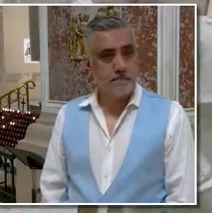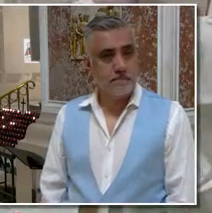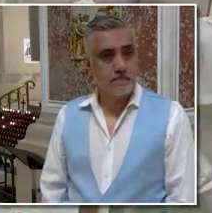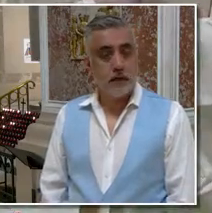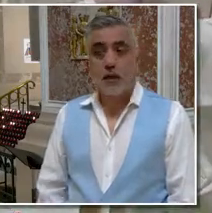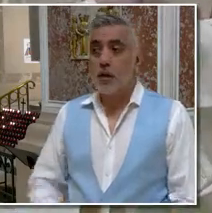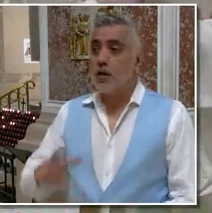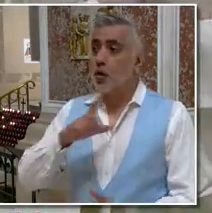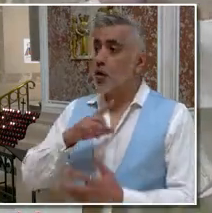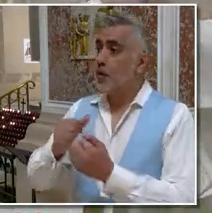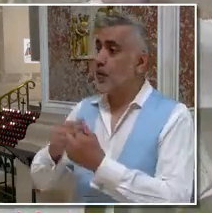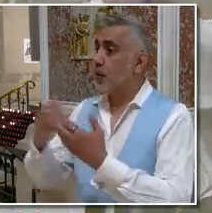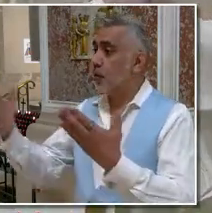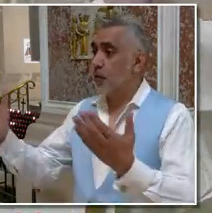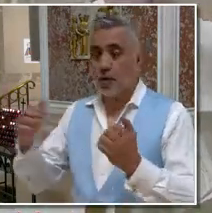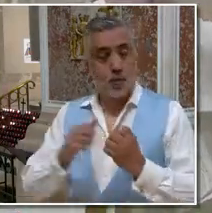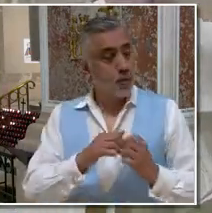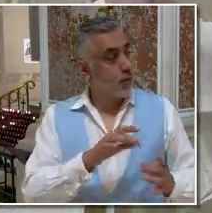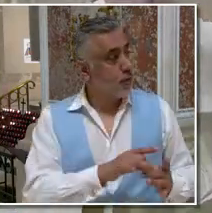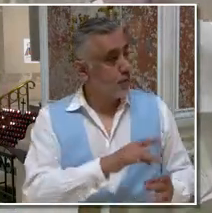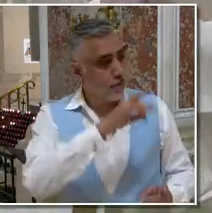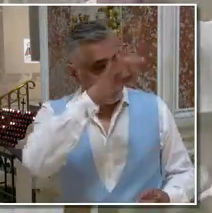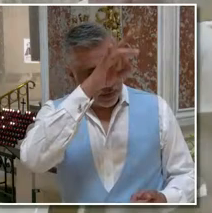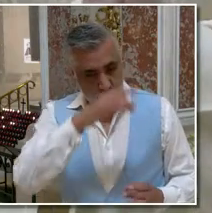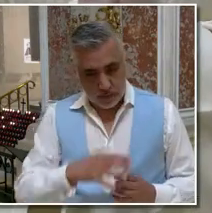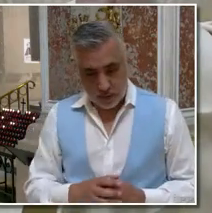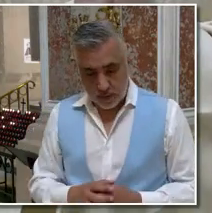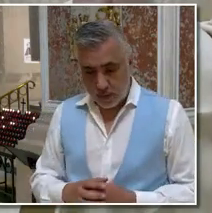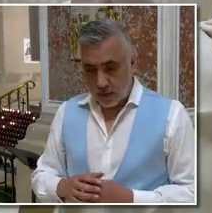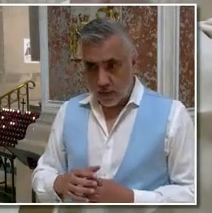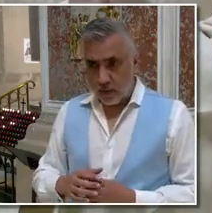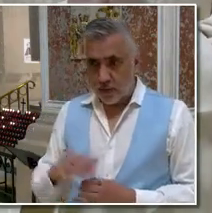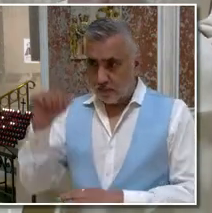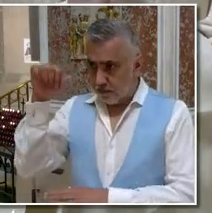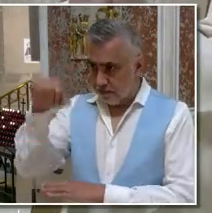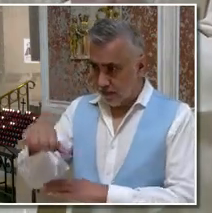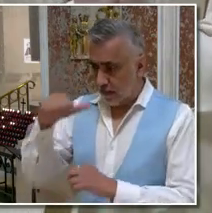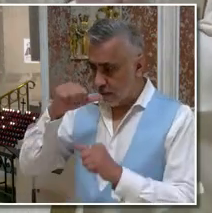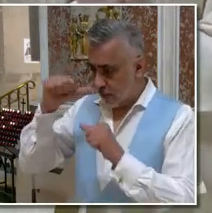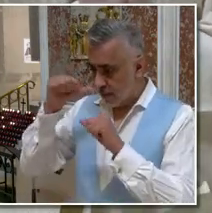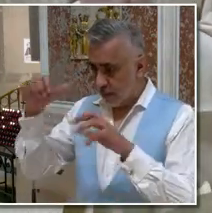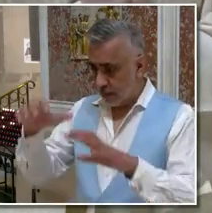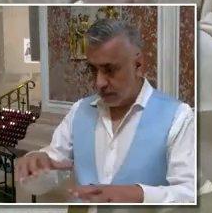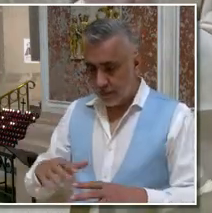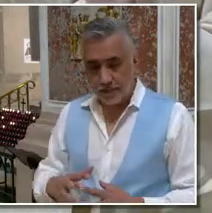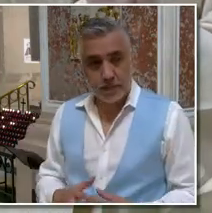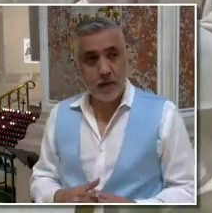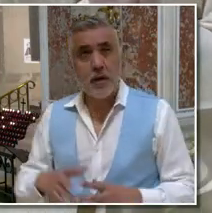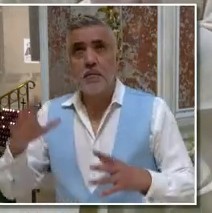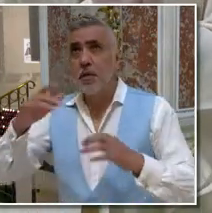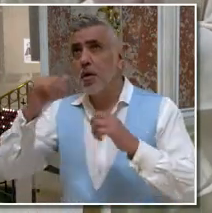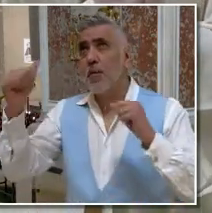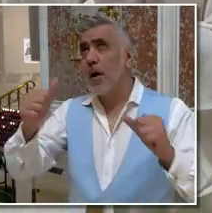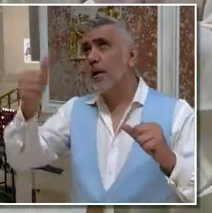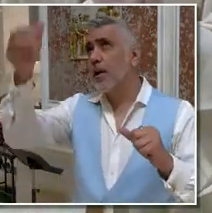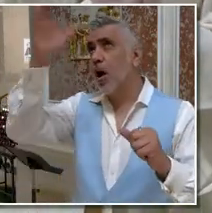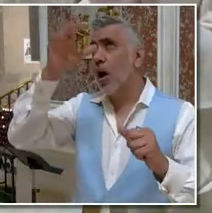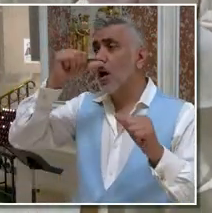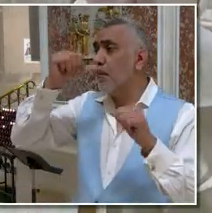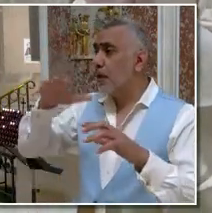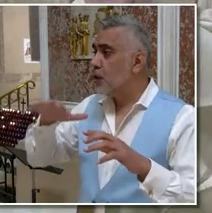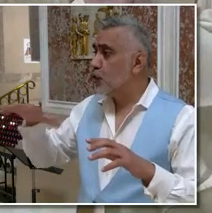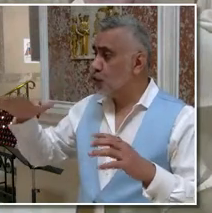The Lord be with you. And with your spirit. Bow down for the blessing. May Almighty God bless you